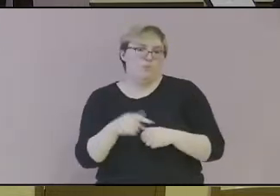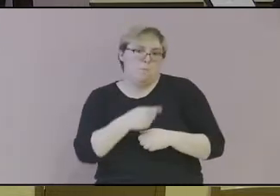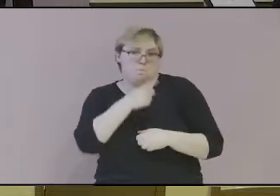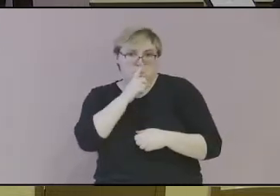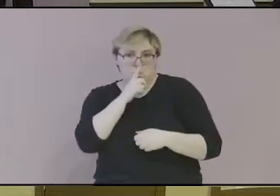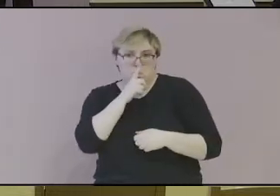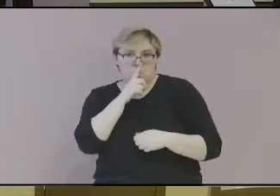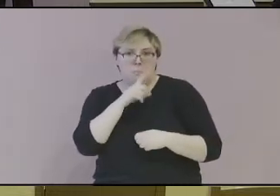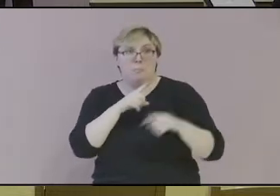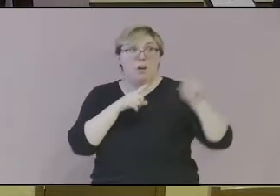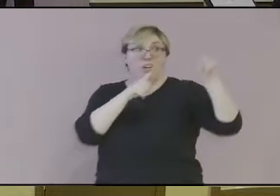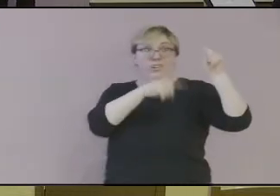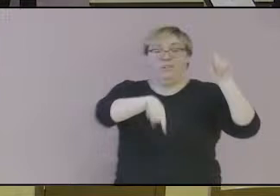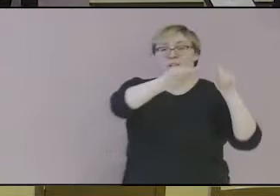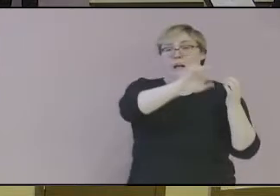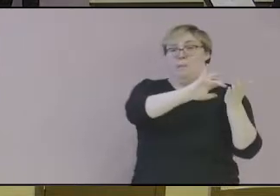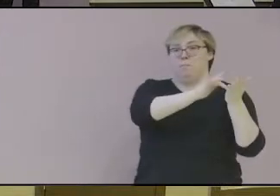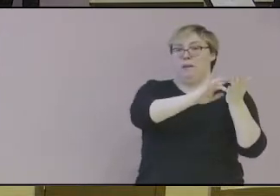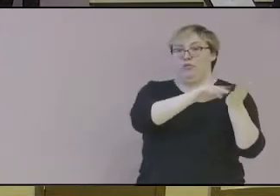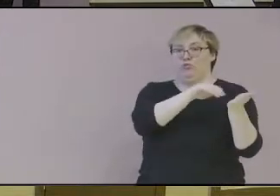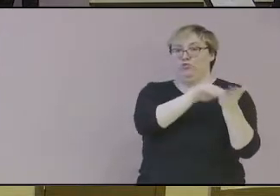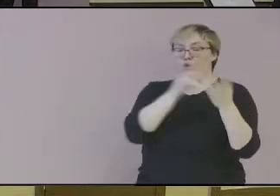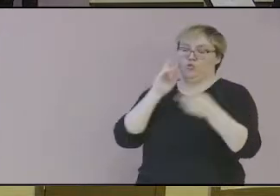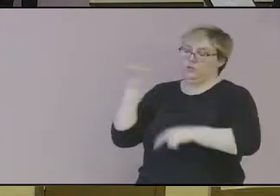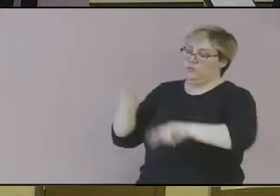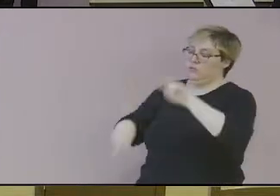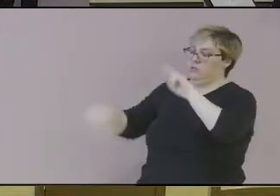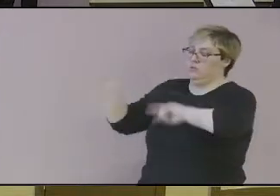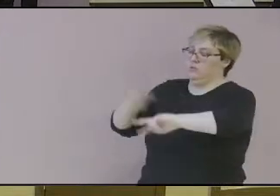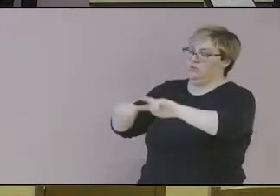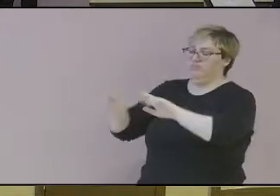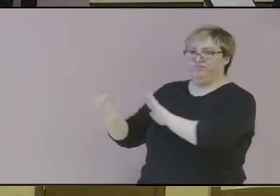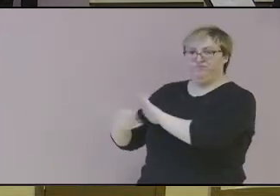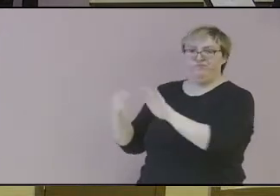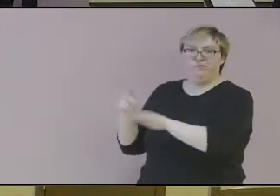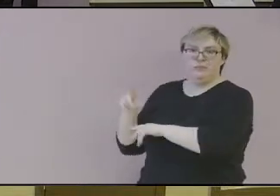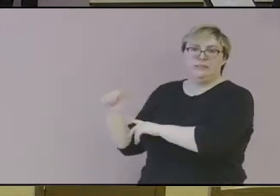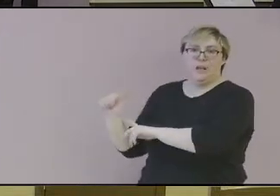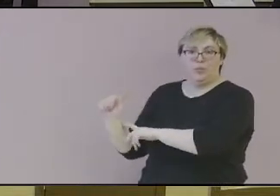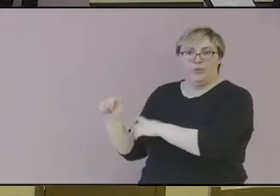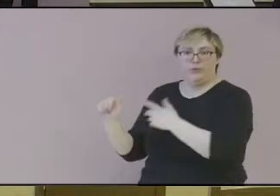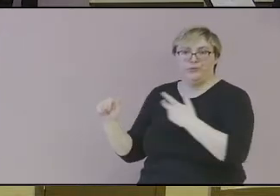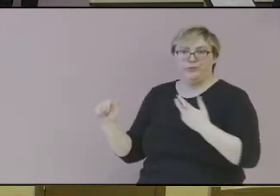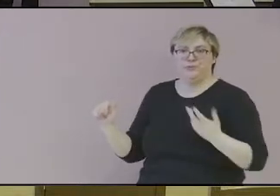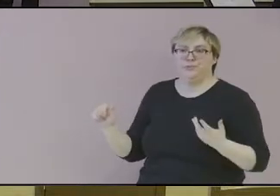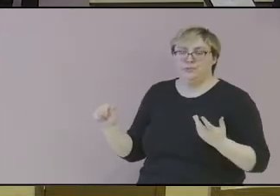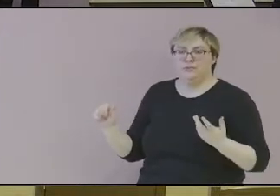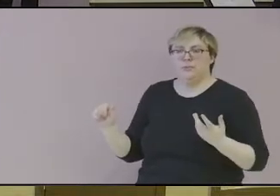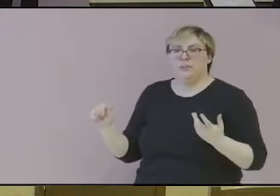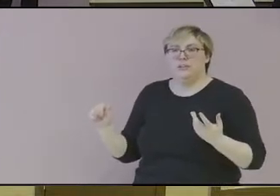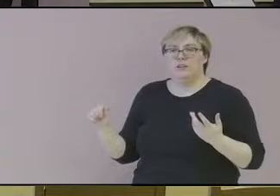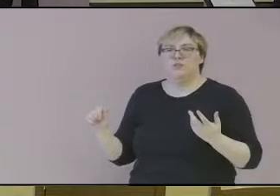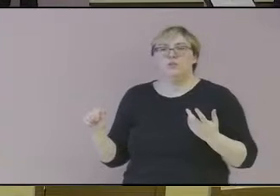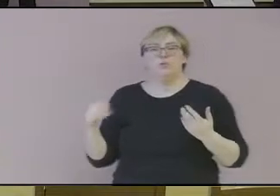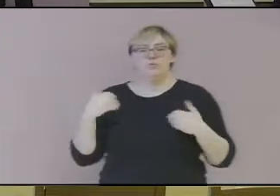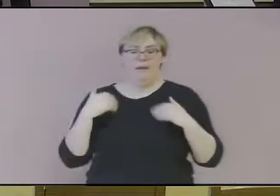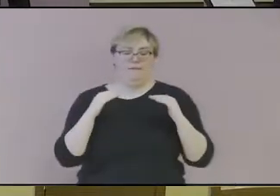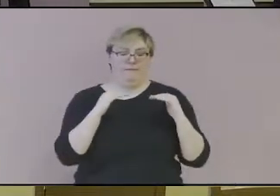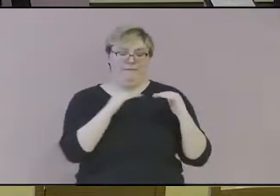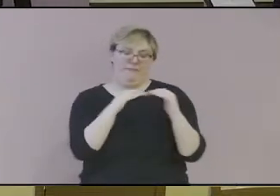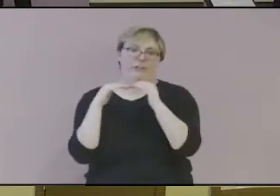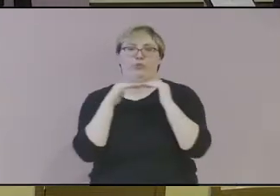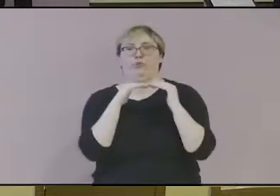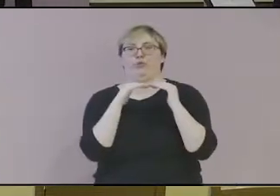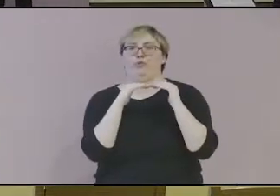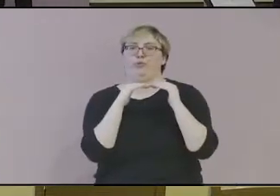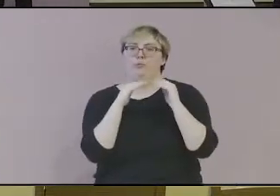in SOFA scoring or whatever triage system we set up. So it's really not possible to create just plans and programs in an